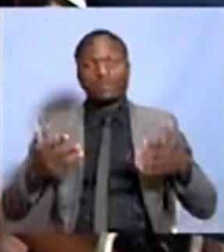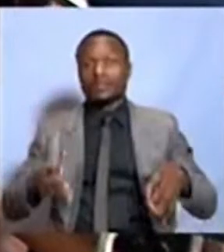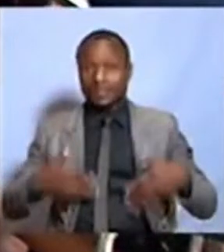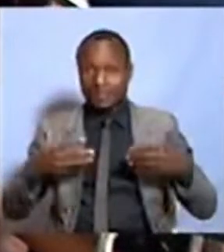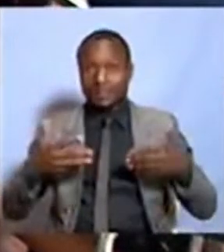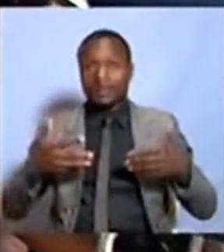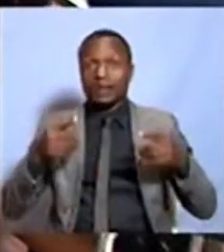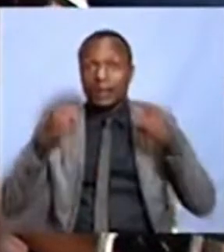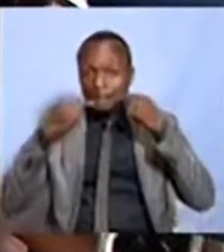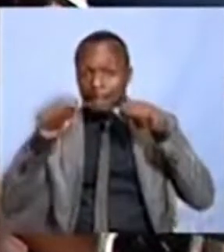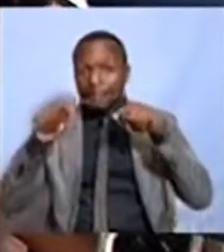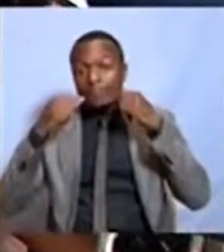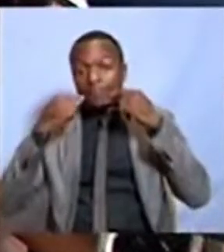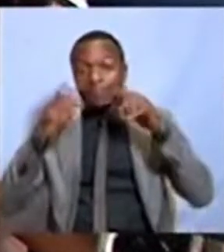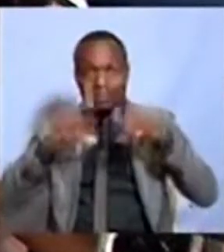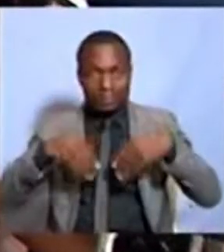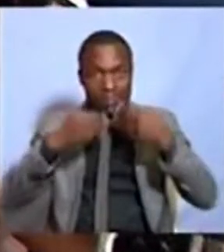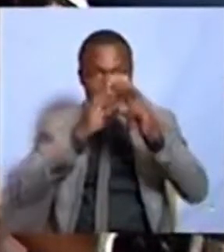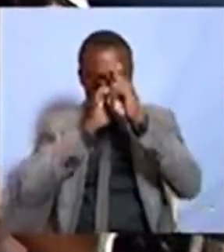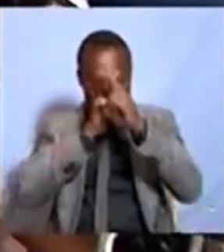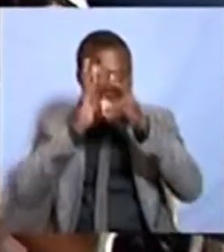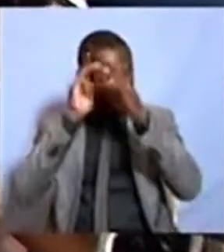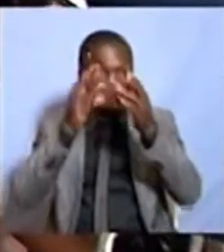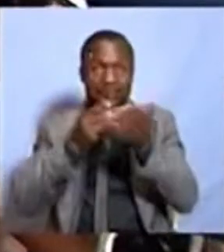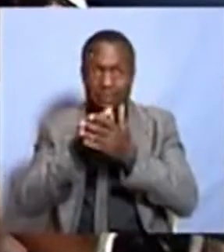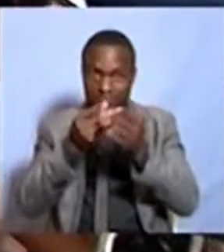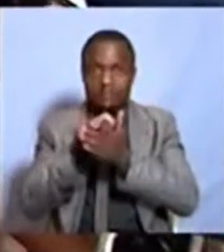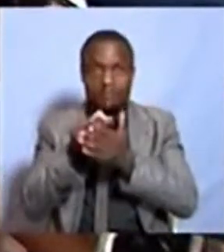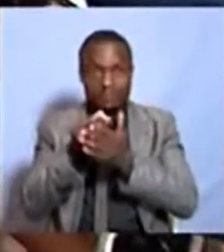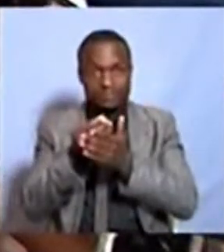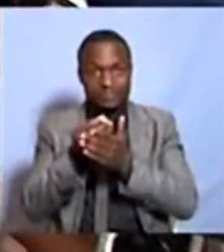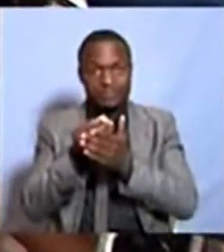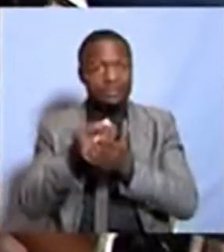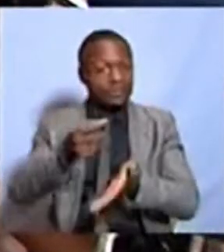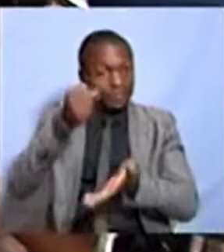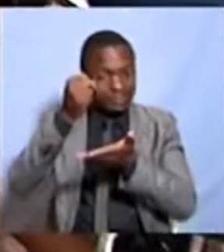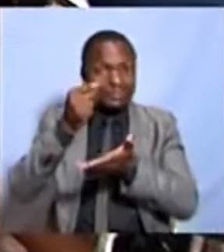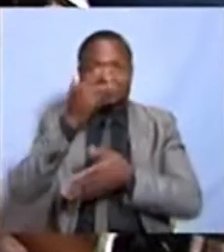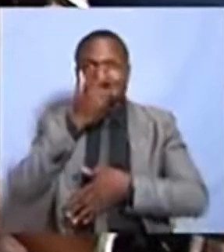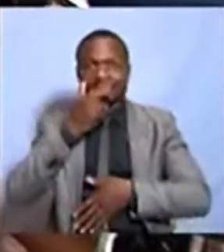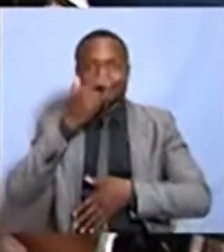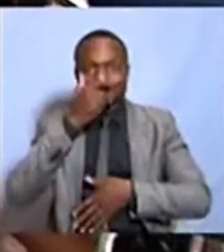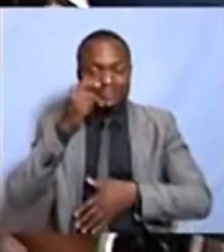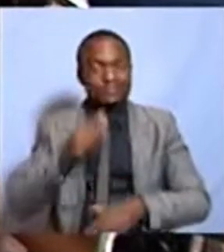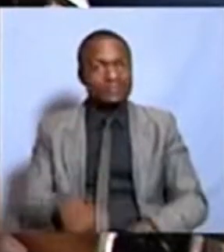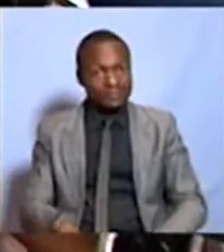Finance during his budget speech to Parliament. So